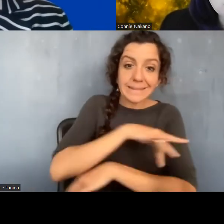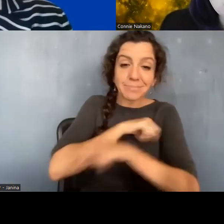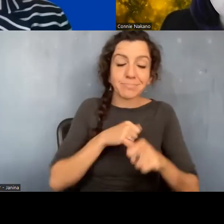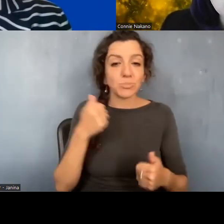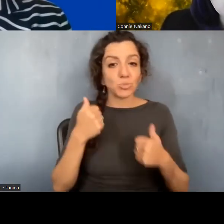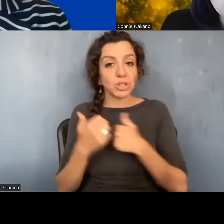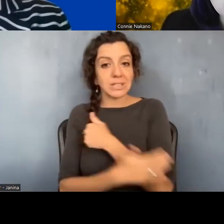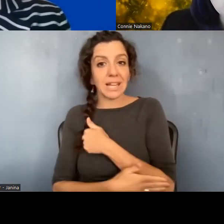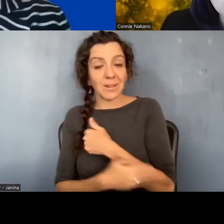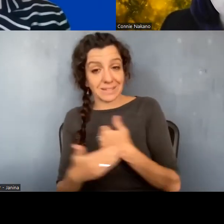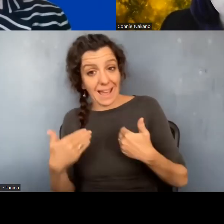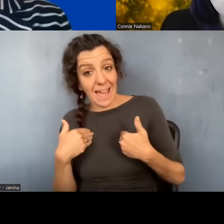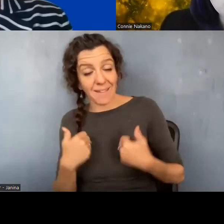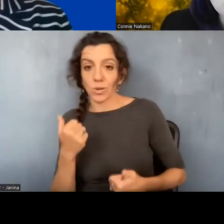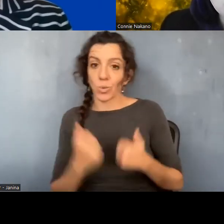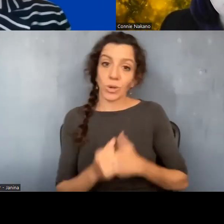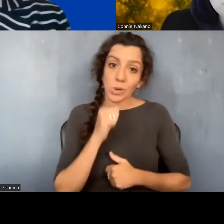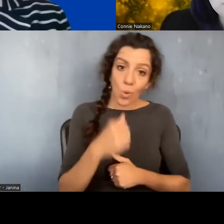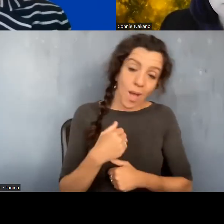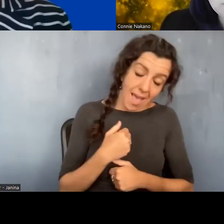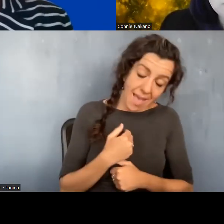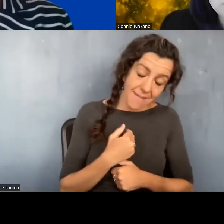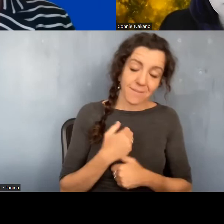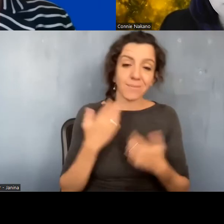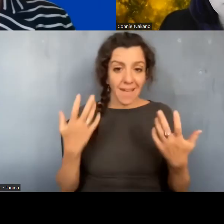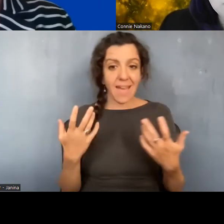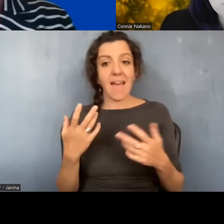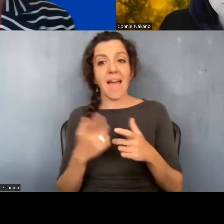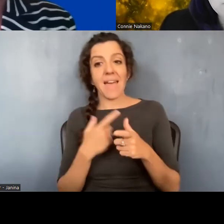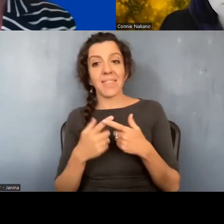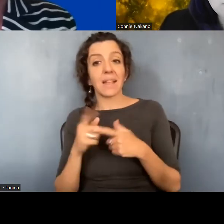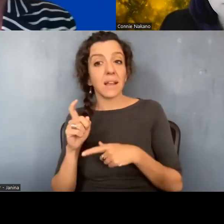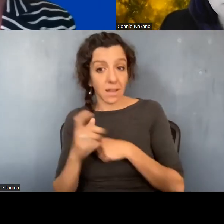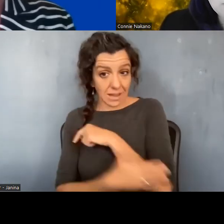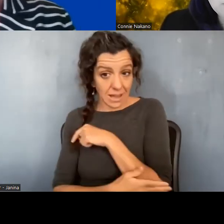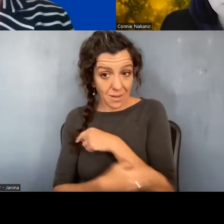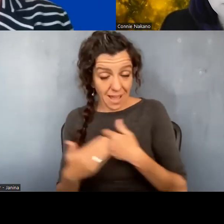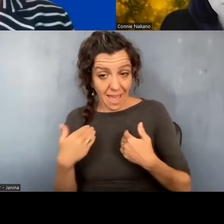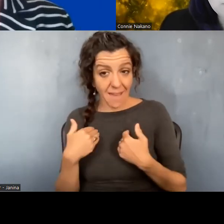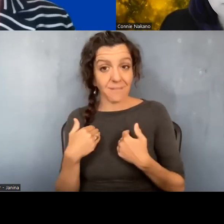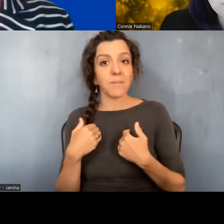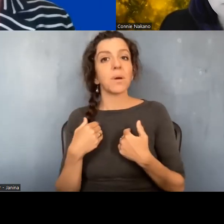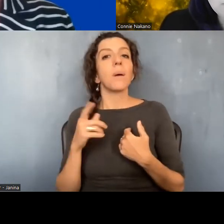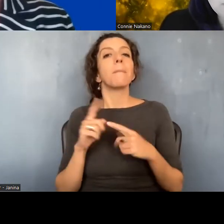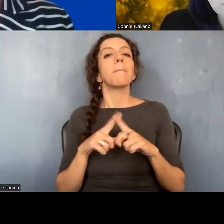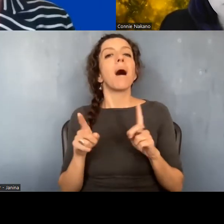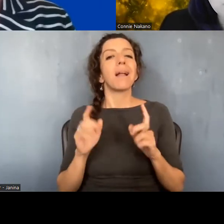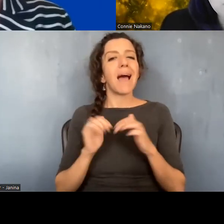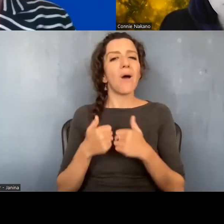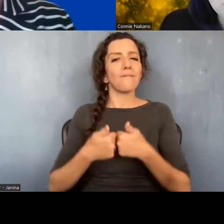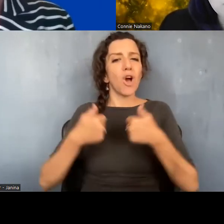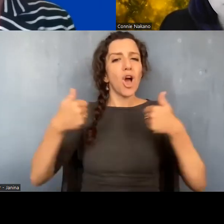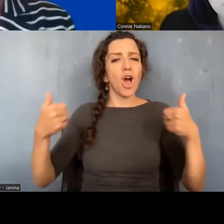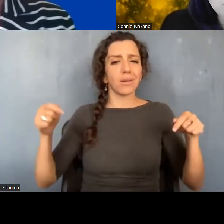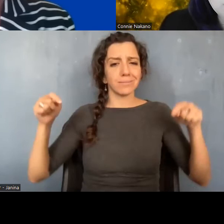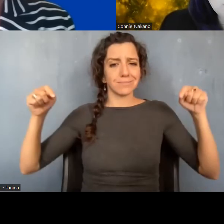counties have adult day healthcare, which do not. And then even in a county where it exists, the distance may be